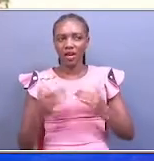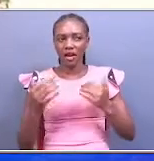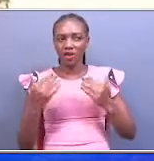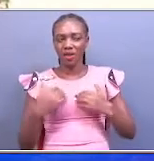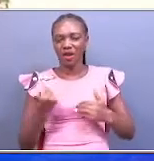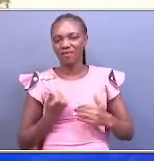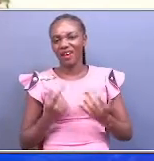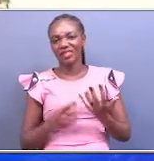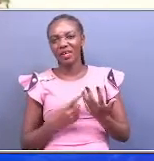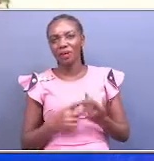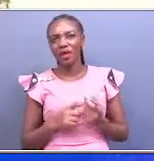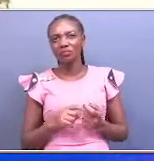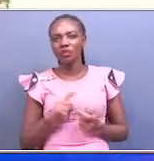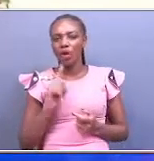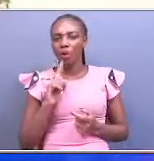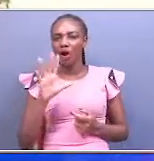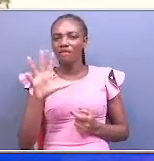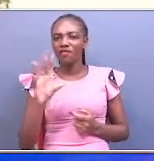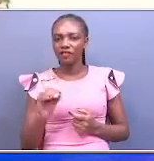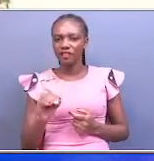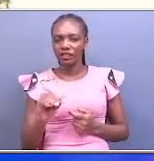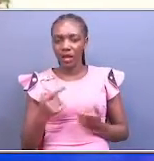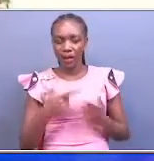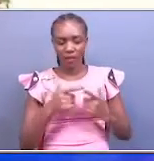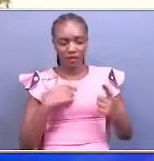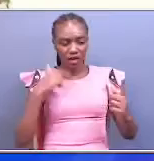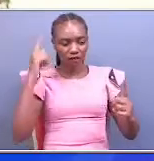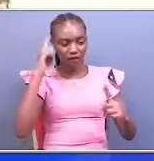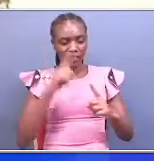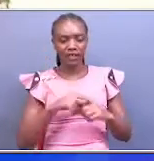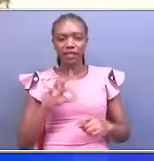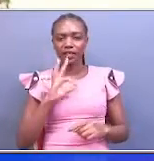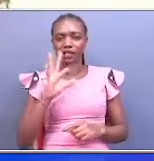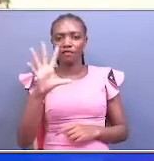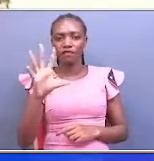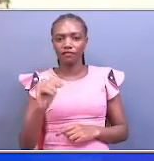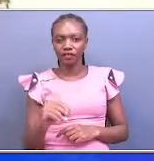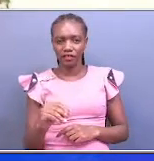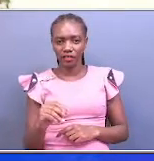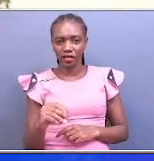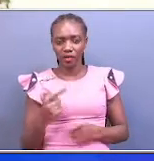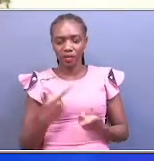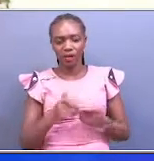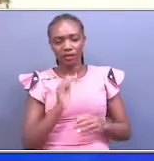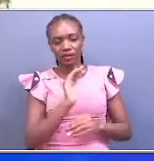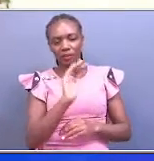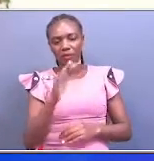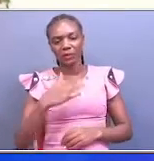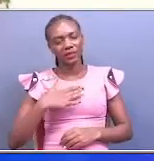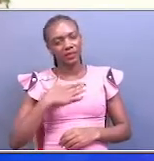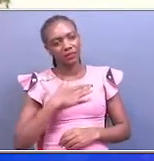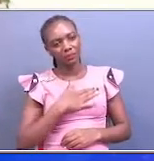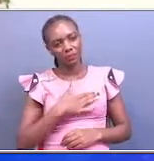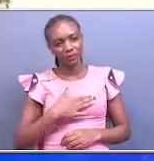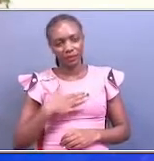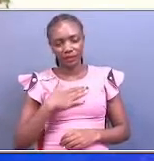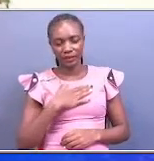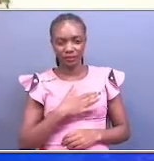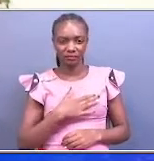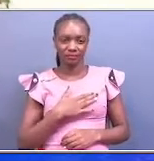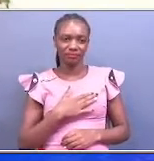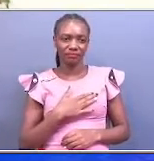150 na bado niko na target ya 350. Lakini cheye naomba niko na